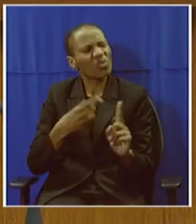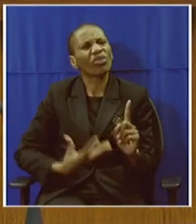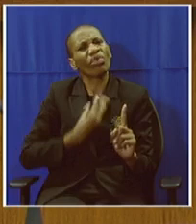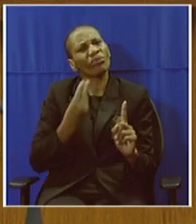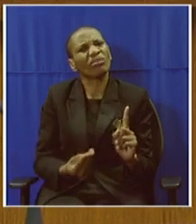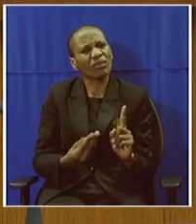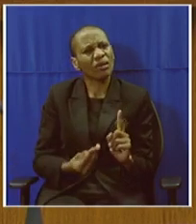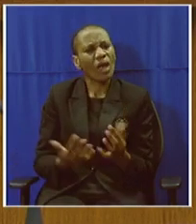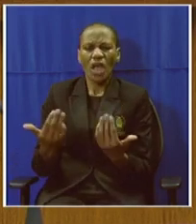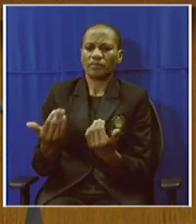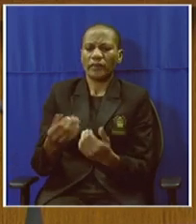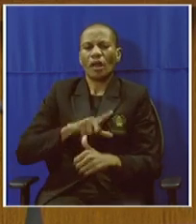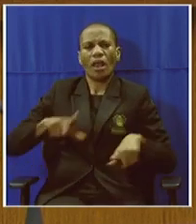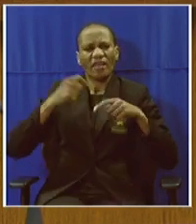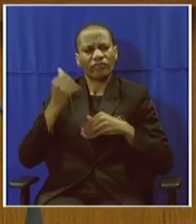to die.